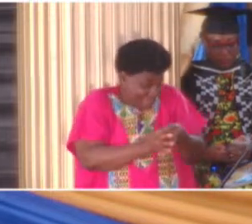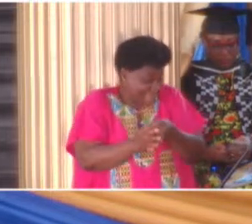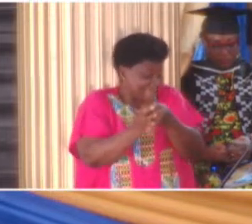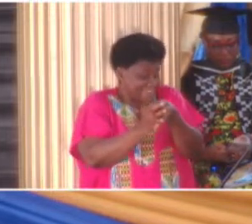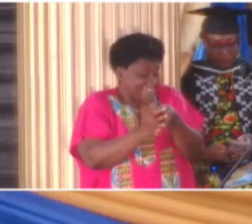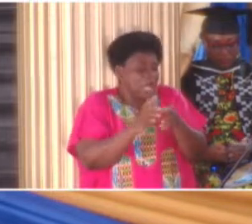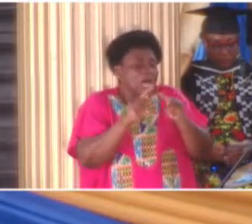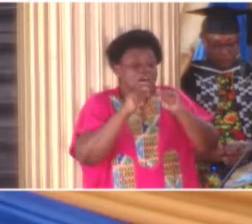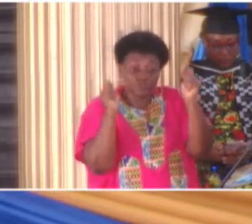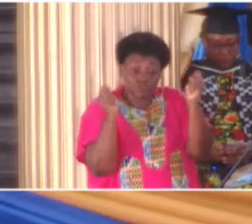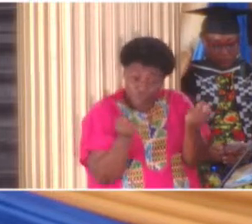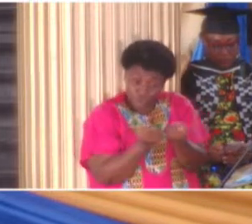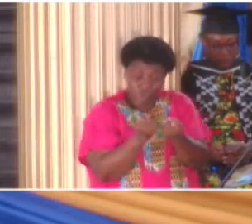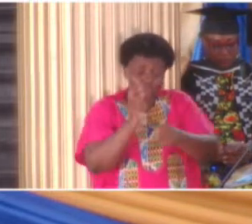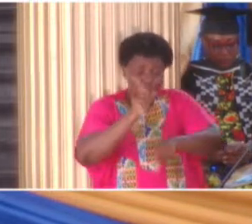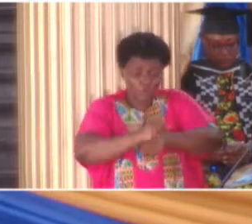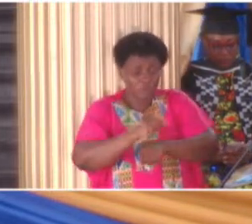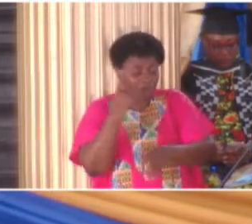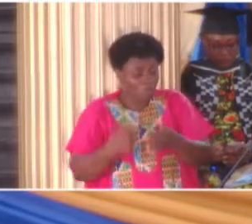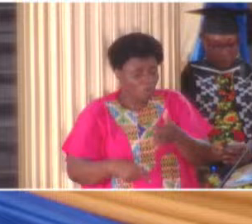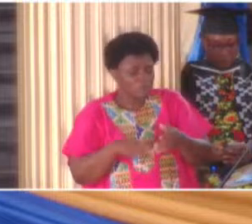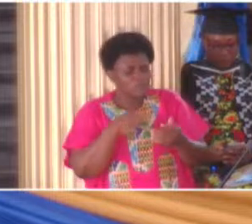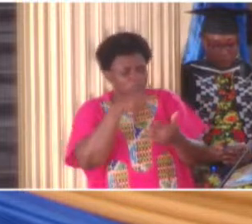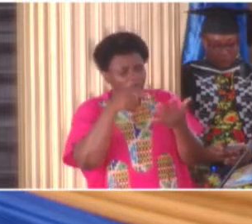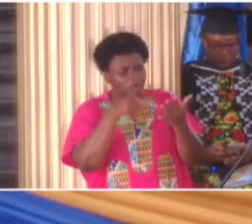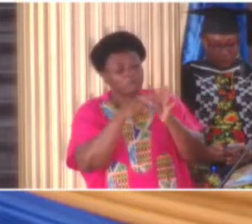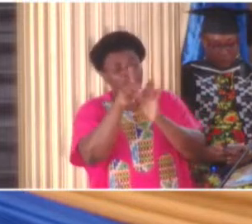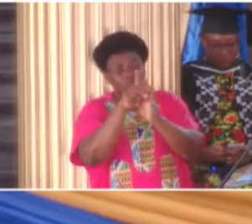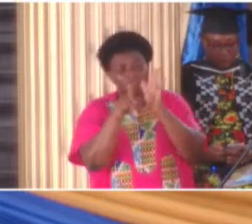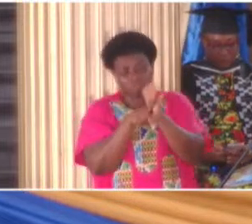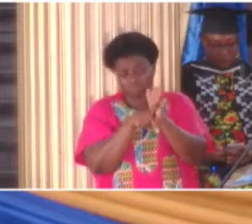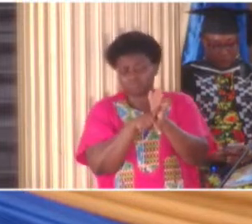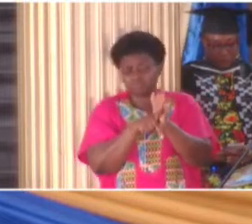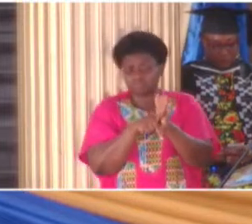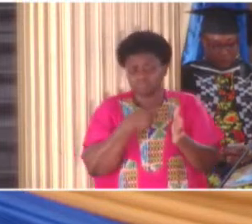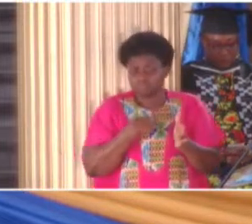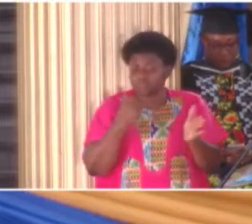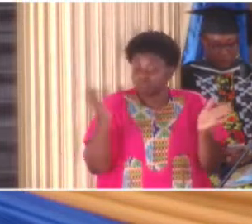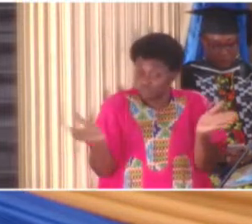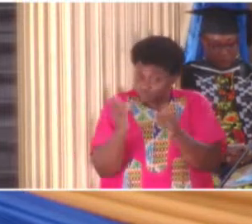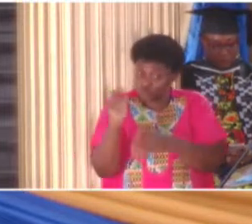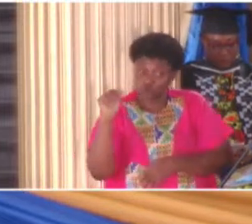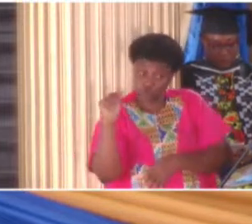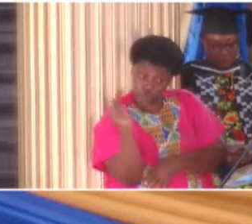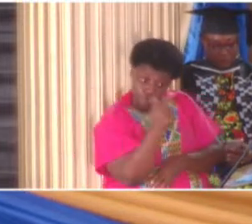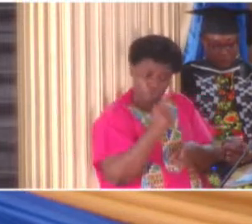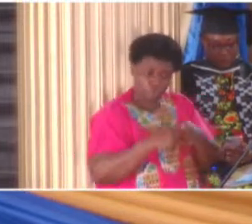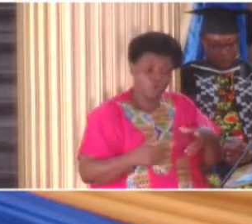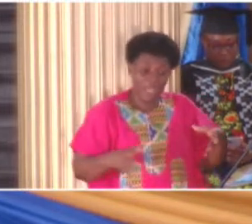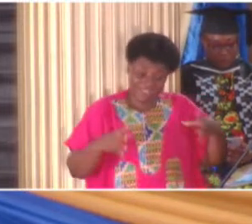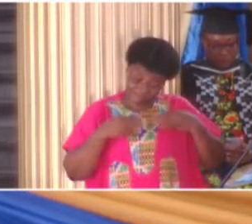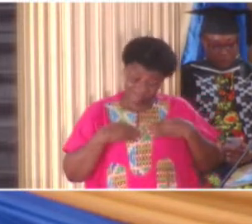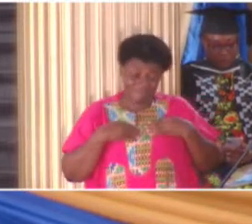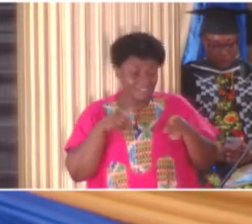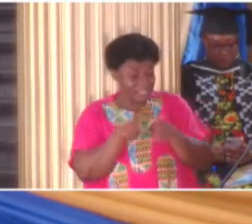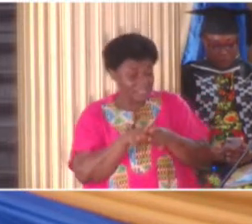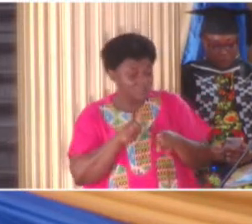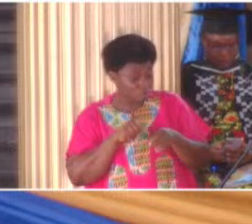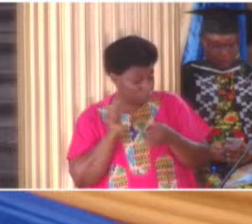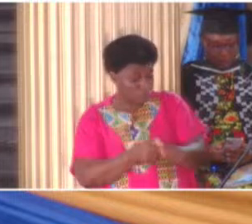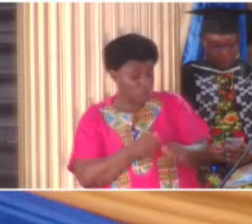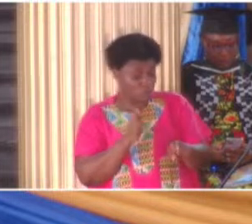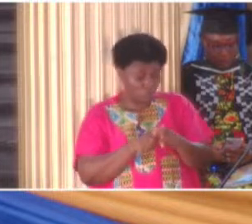and teamwork, which are the principles I encourage you to embrace as you embark on